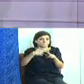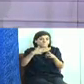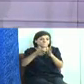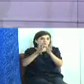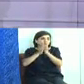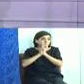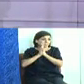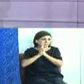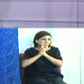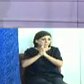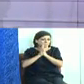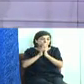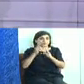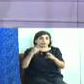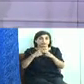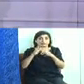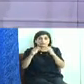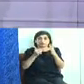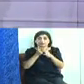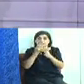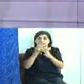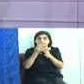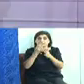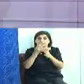the name of all that is holy. Amen. Amen.